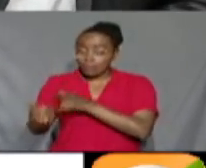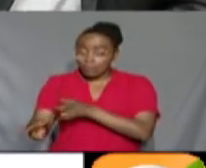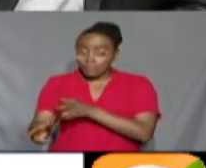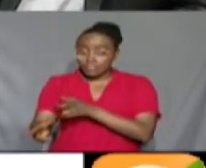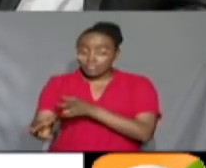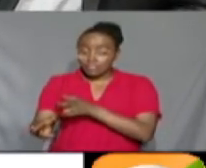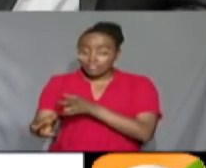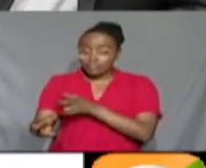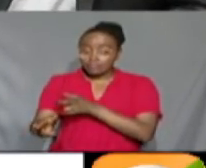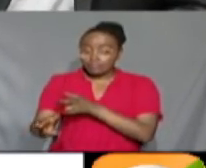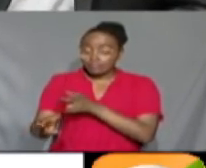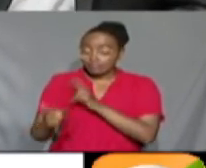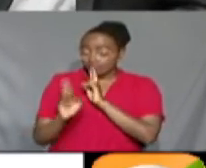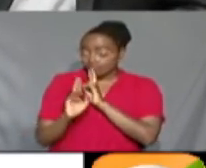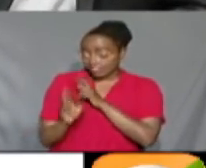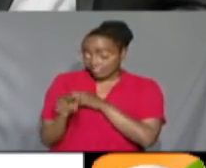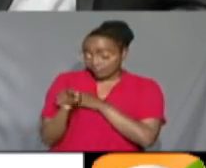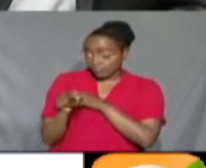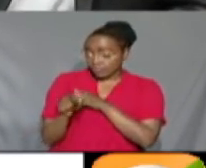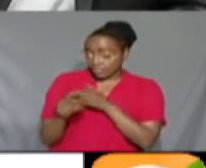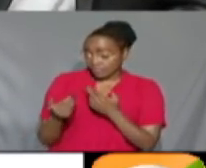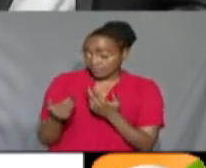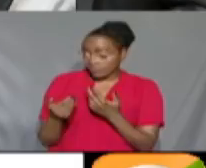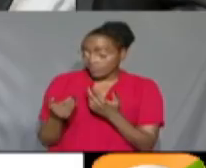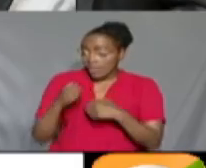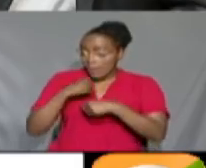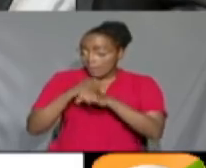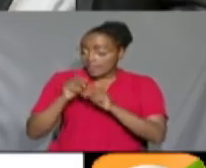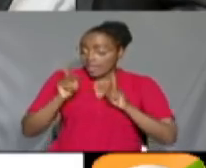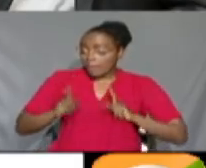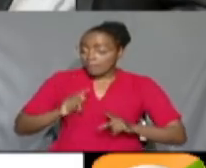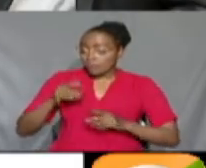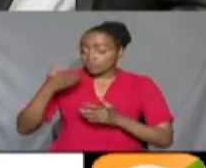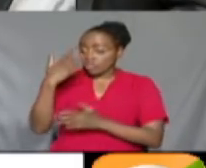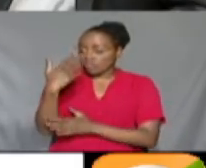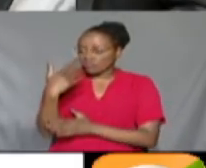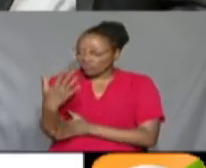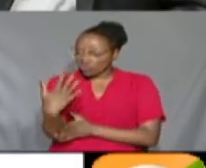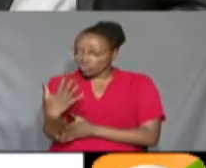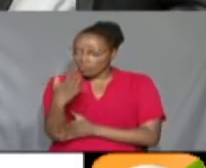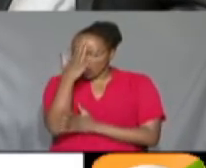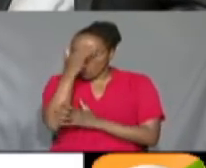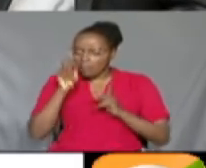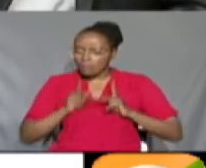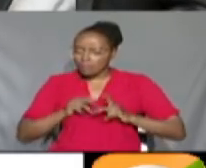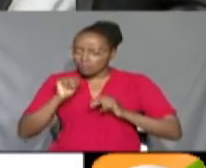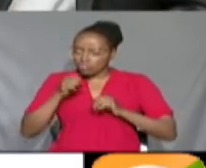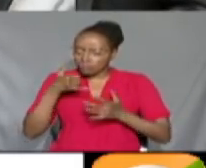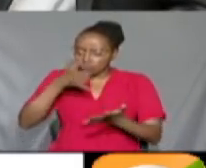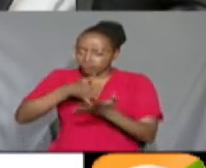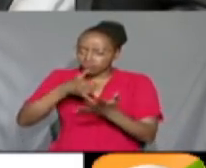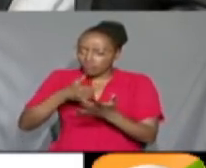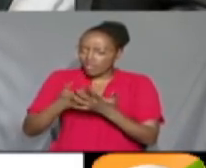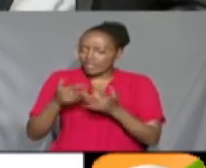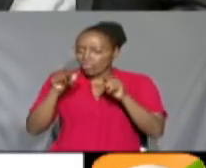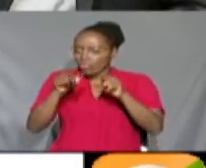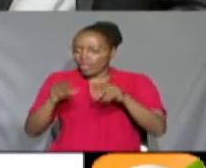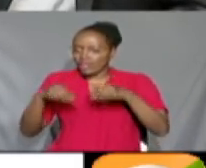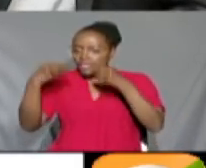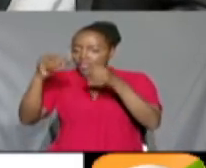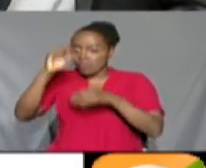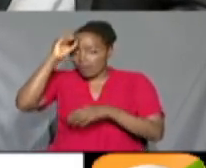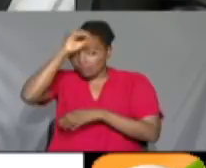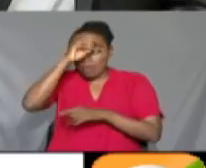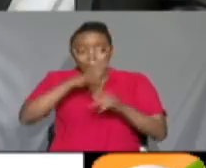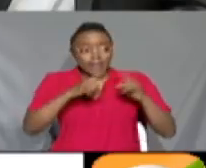as much as possible made a people document where people are given enough time to engage and critique and review it if possible. But what